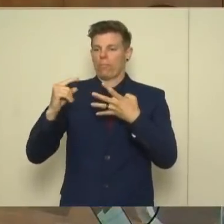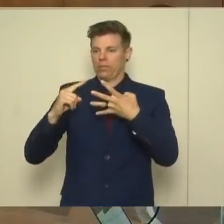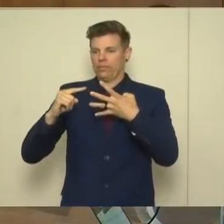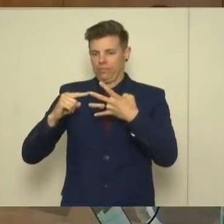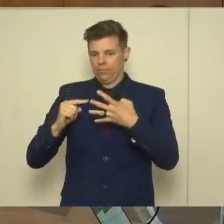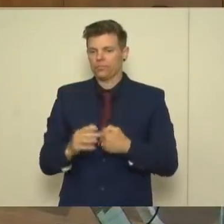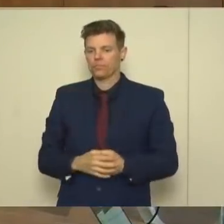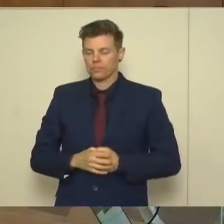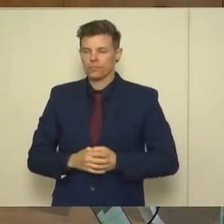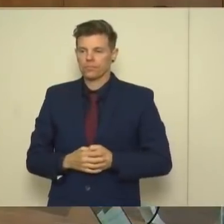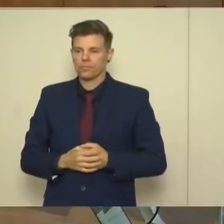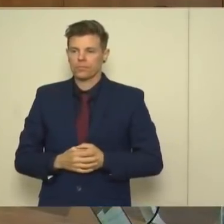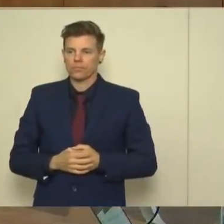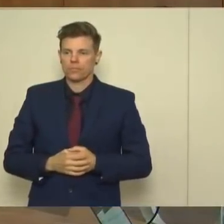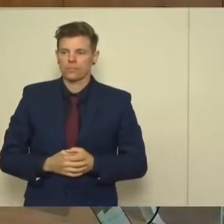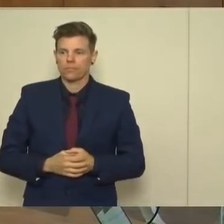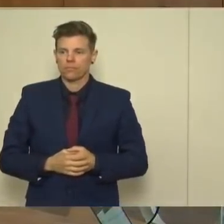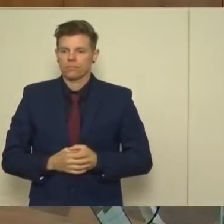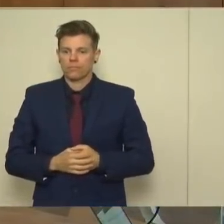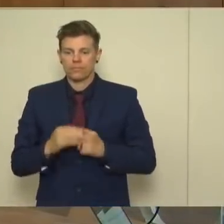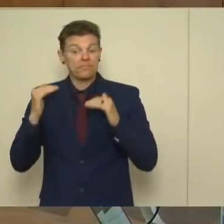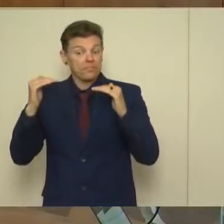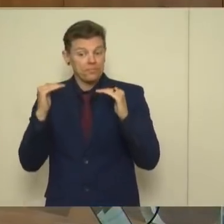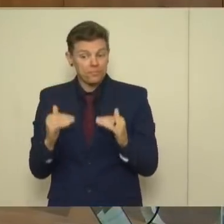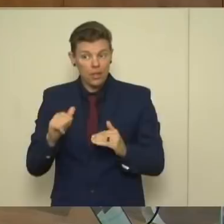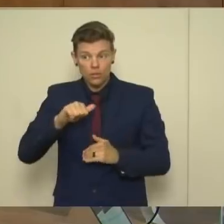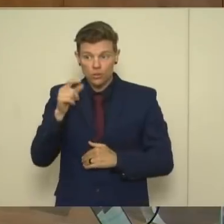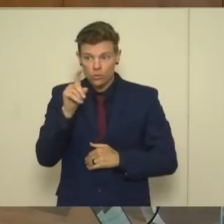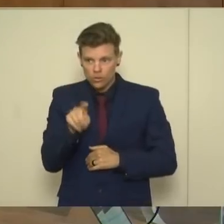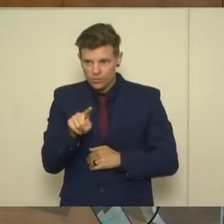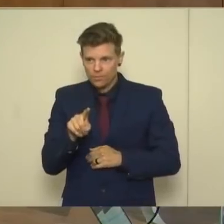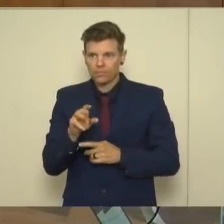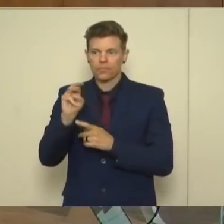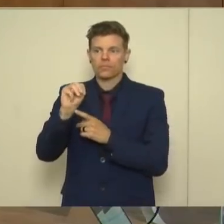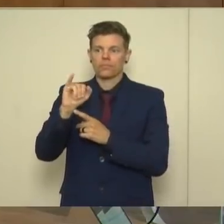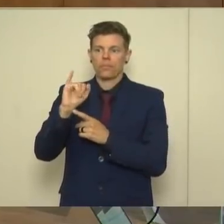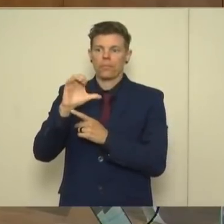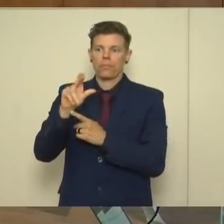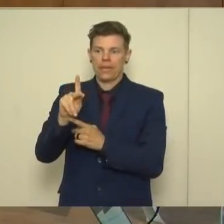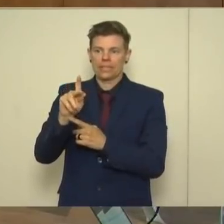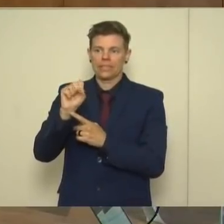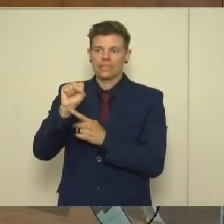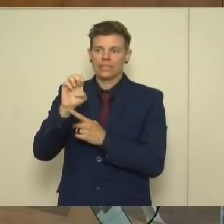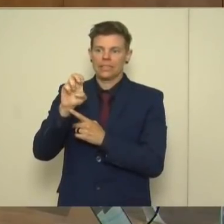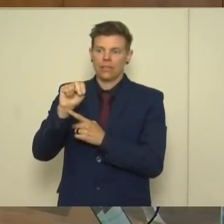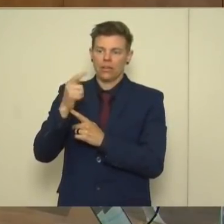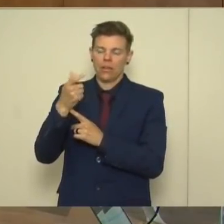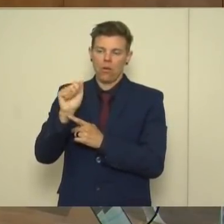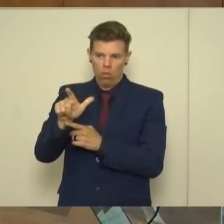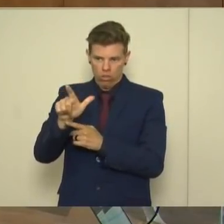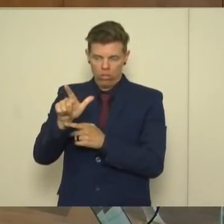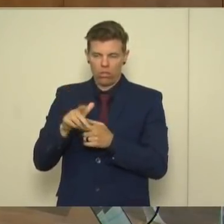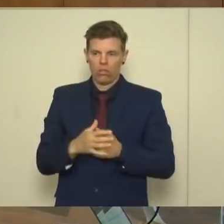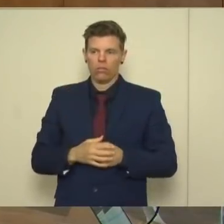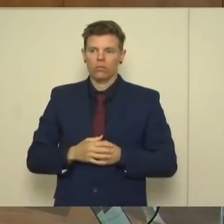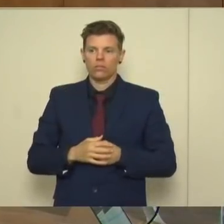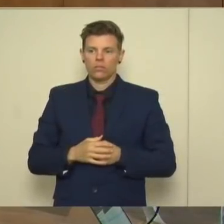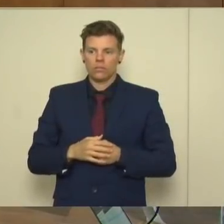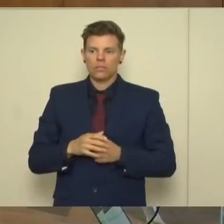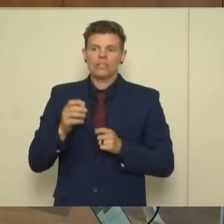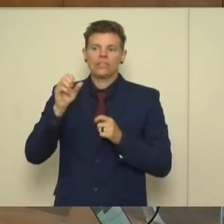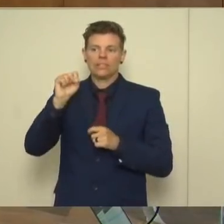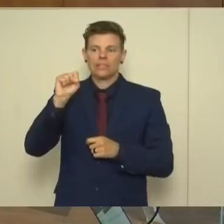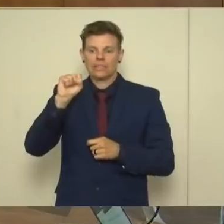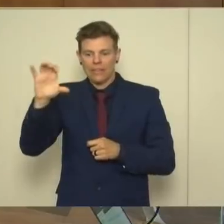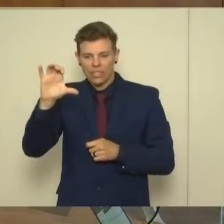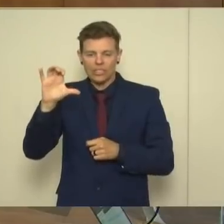Thank you, Governor. Next, we'll go to Nick Siebel with the Silver City Daily Press. Nick, you're unmuted. Go right ahead. Thank you,